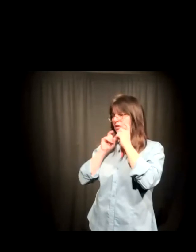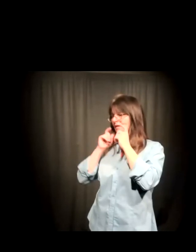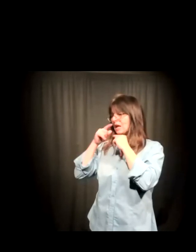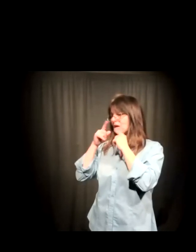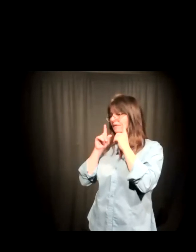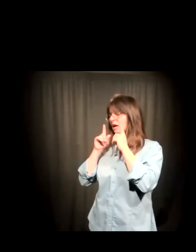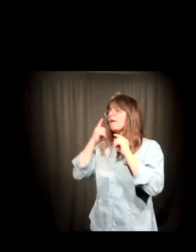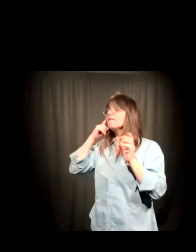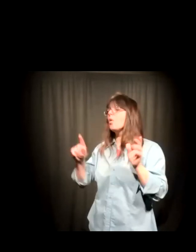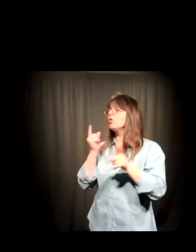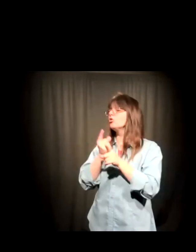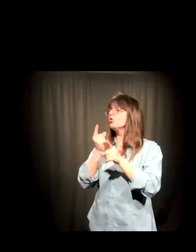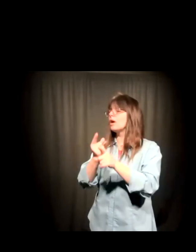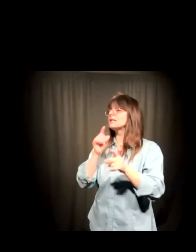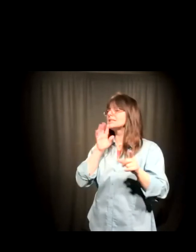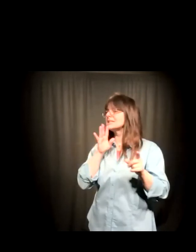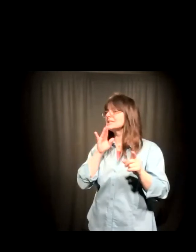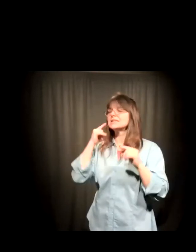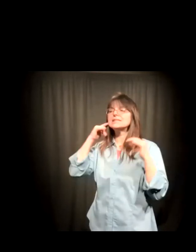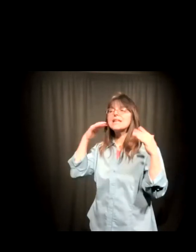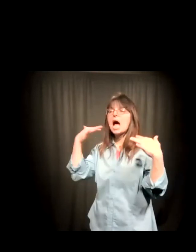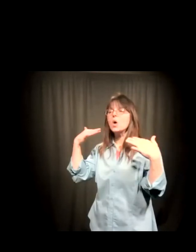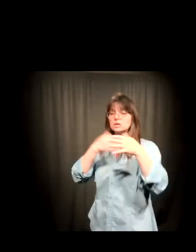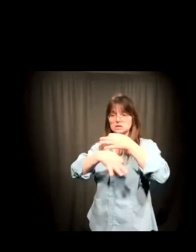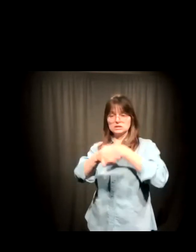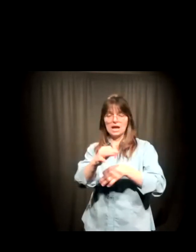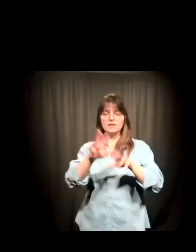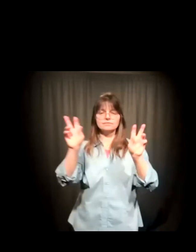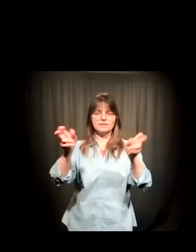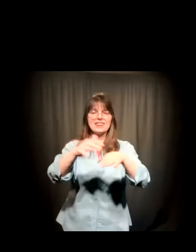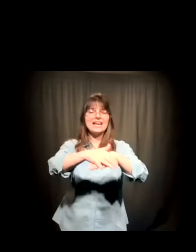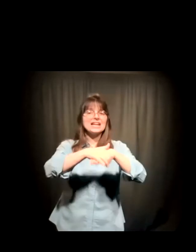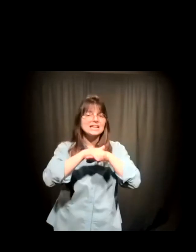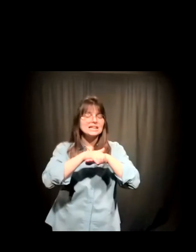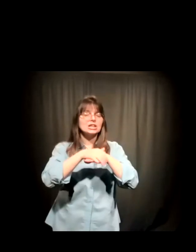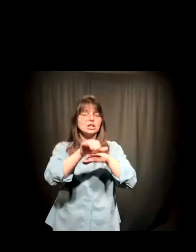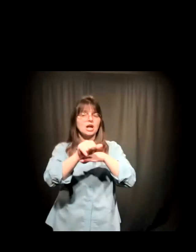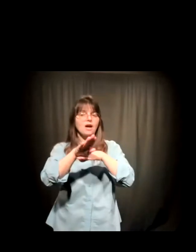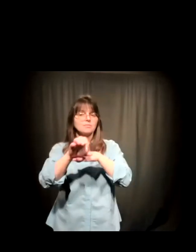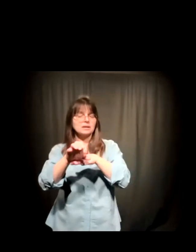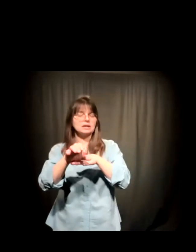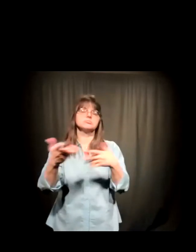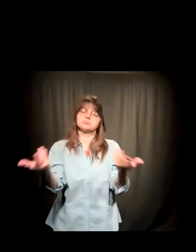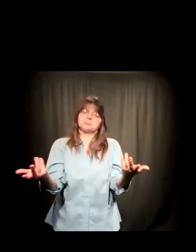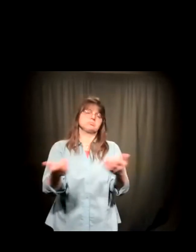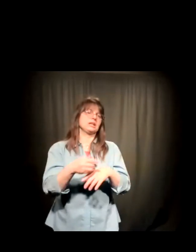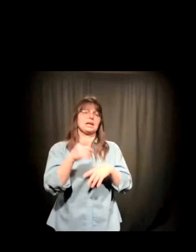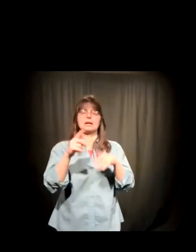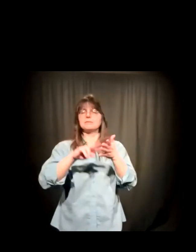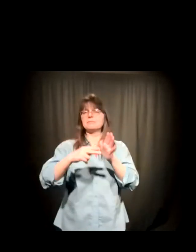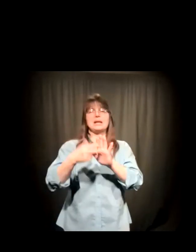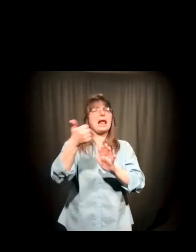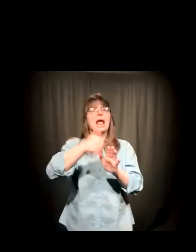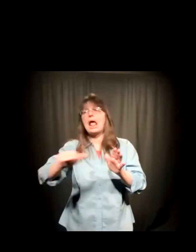sound. Instead of the English alphabet, whose symbols are arbitrary and might represent any number of sounds, just think